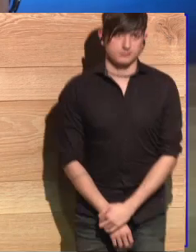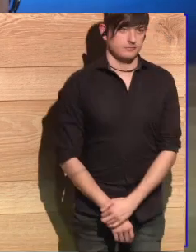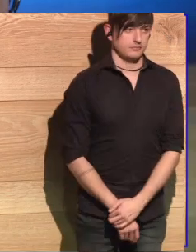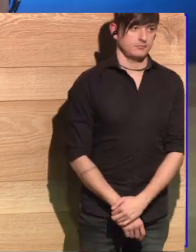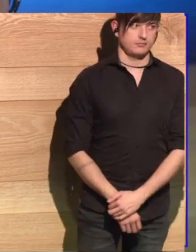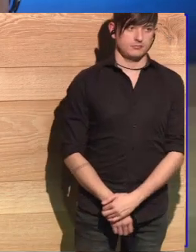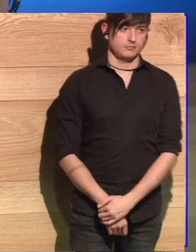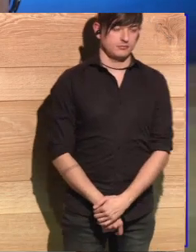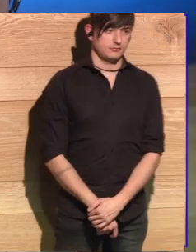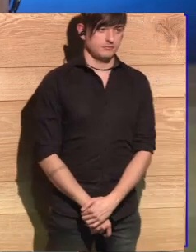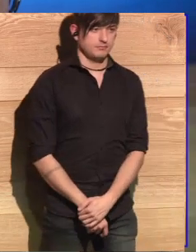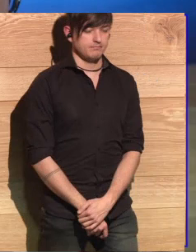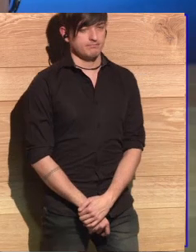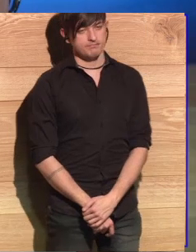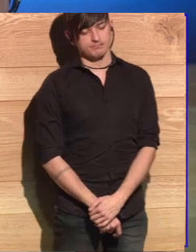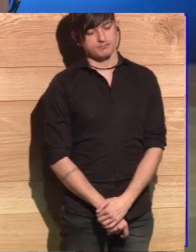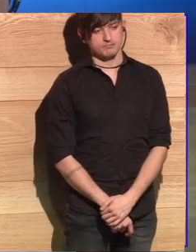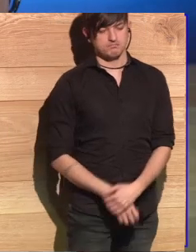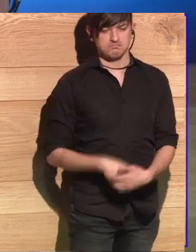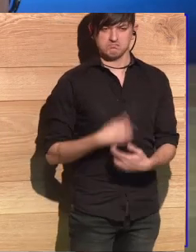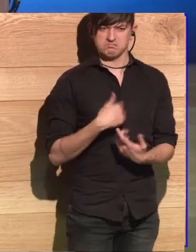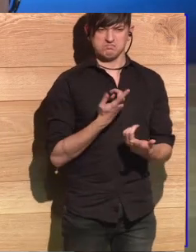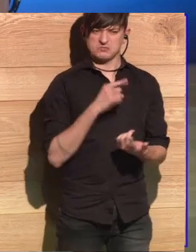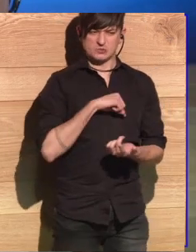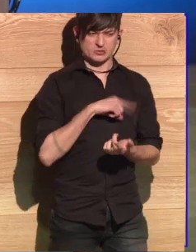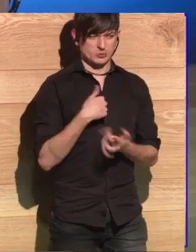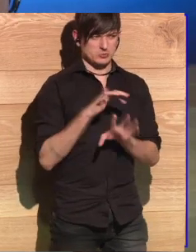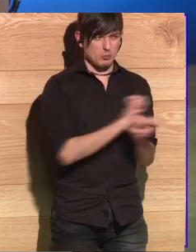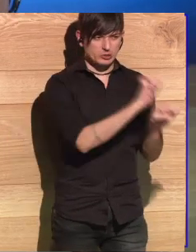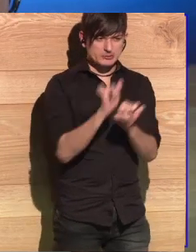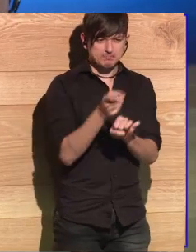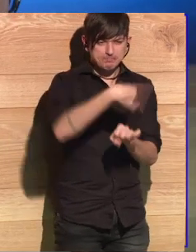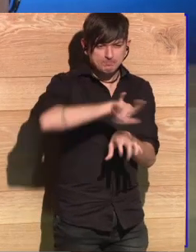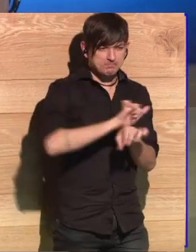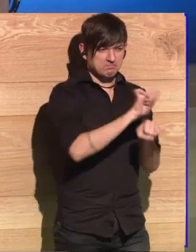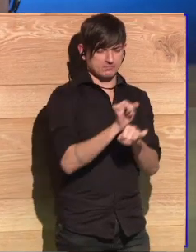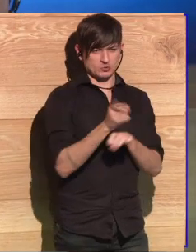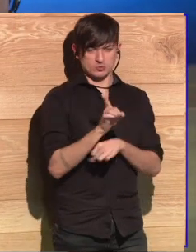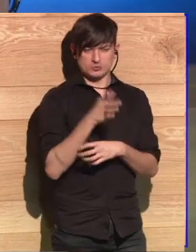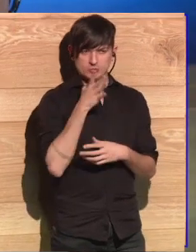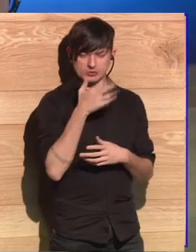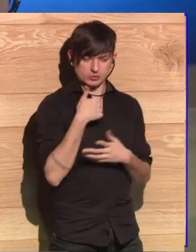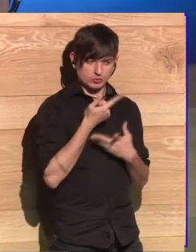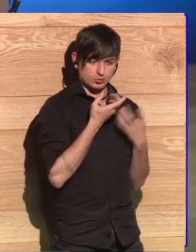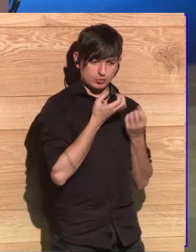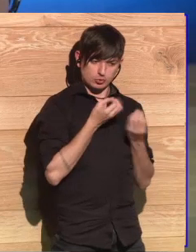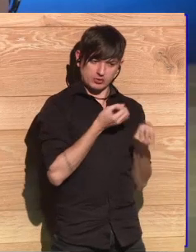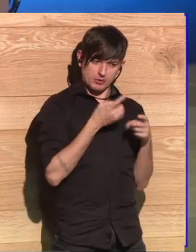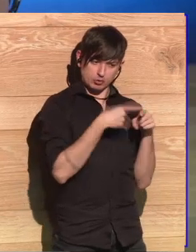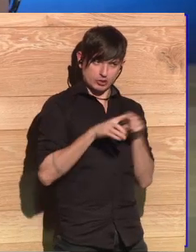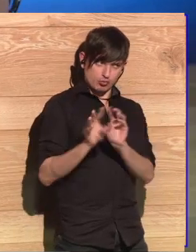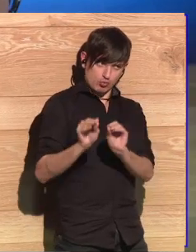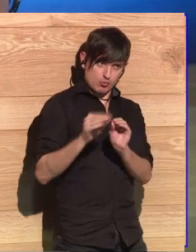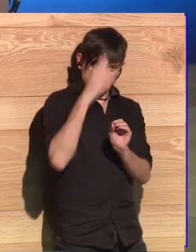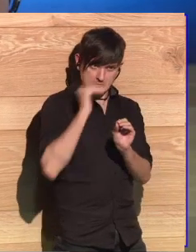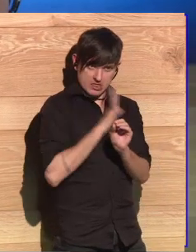I protected them because I revealed some things about my parents that they certainly wouldn't have